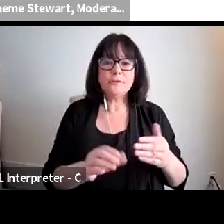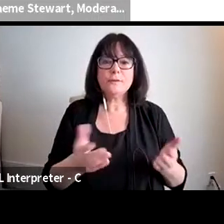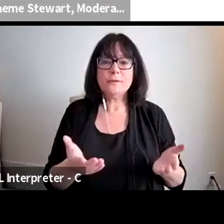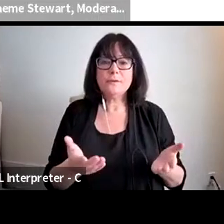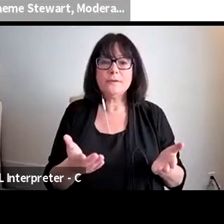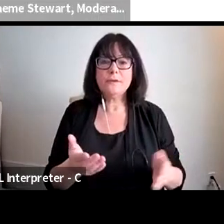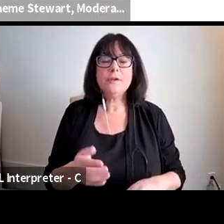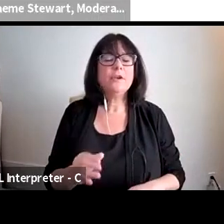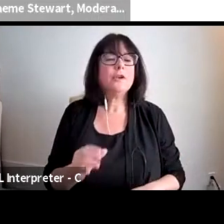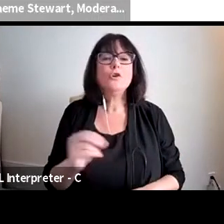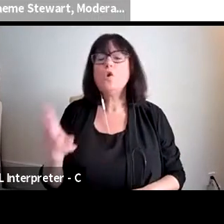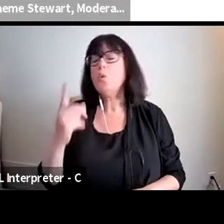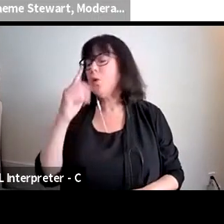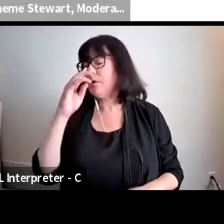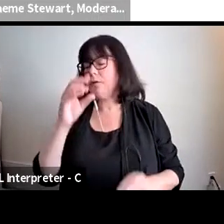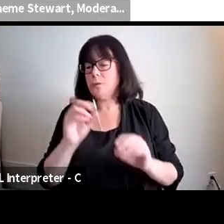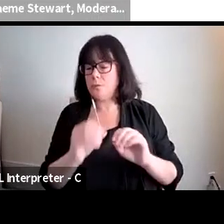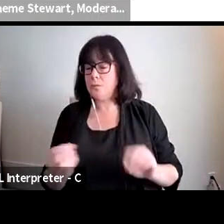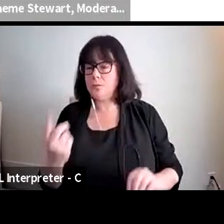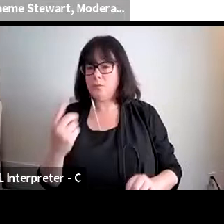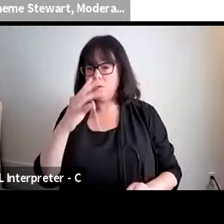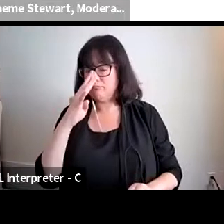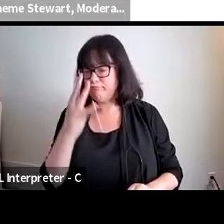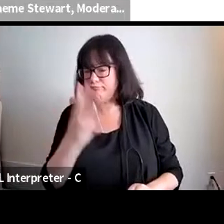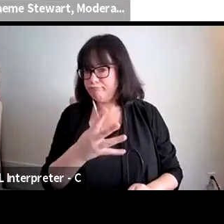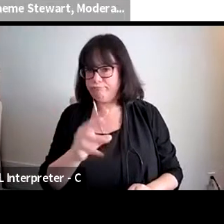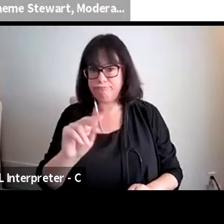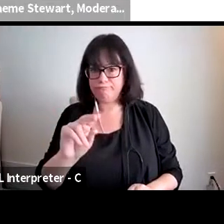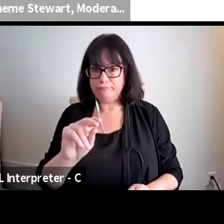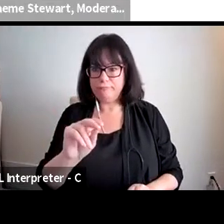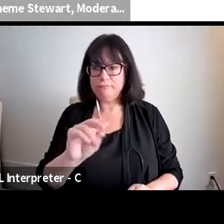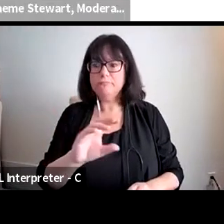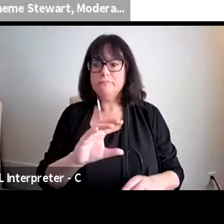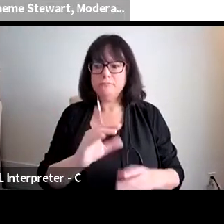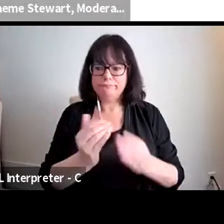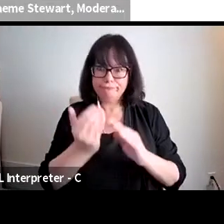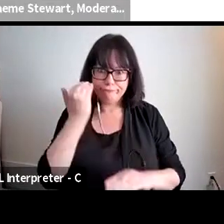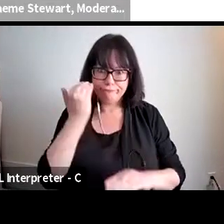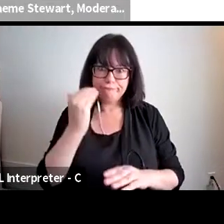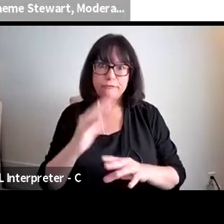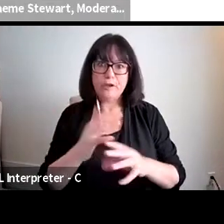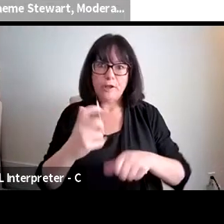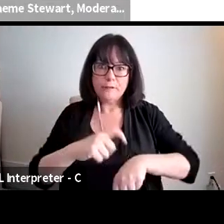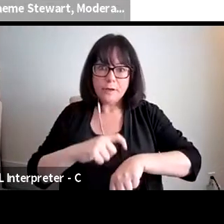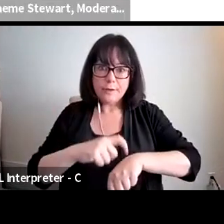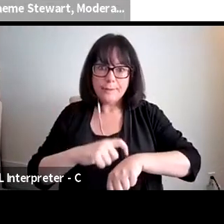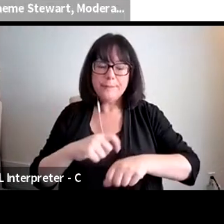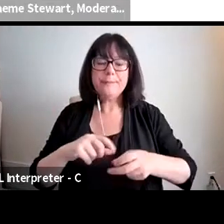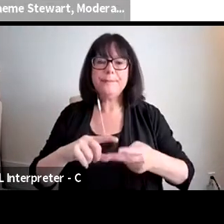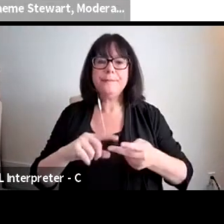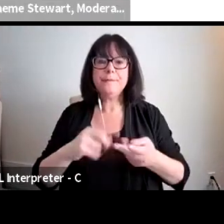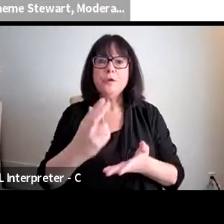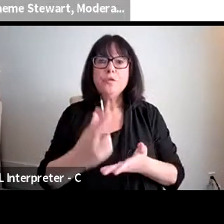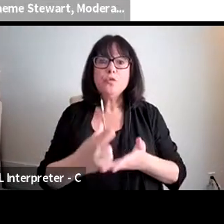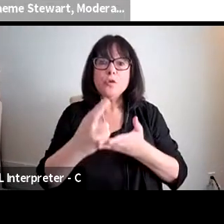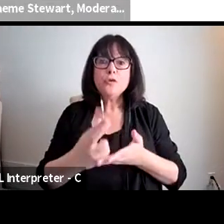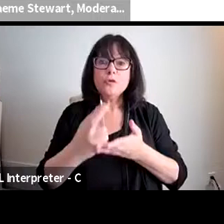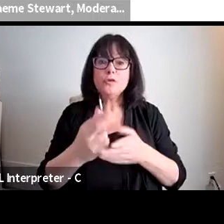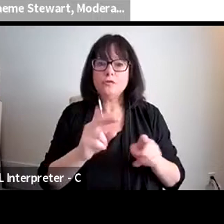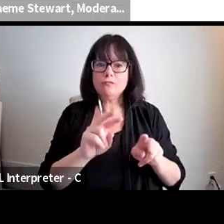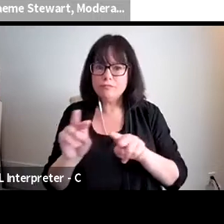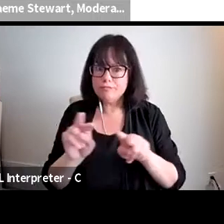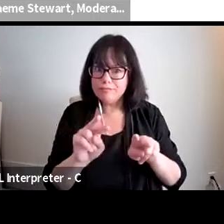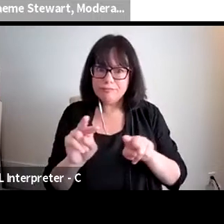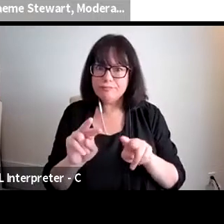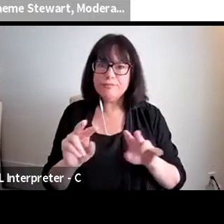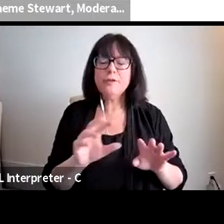turning a blind eye to this. It takes a lot of resources, actually, a lot of people's time to monitor and then follow up when there are